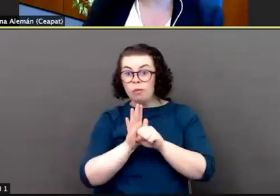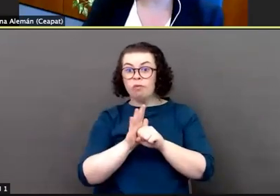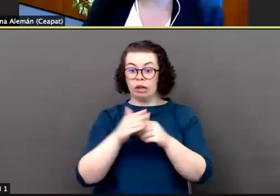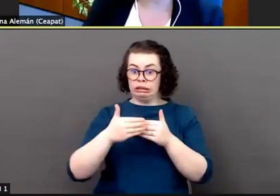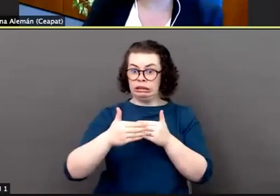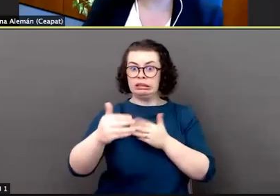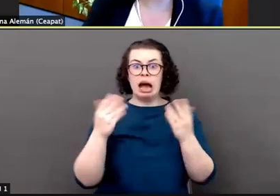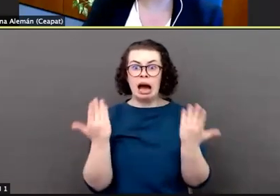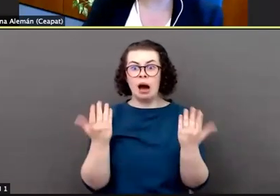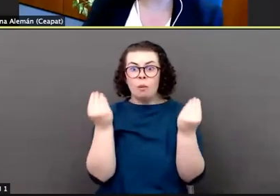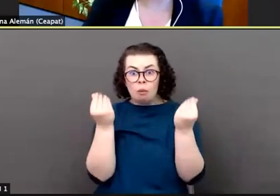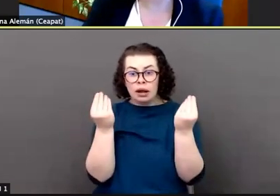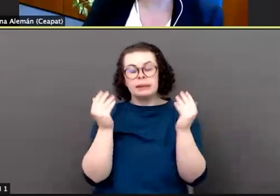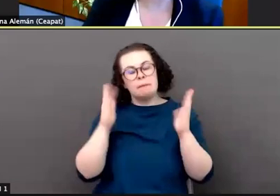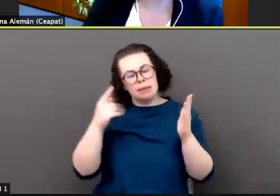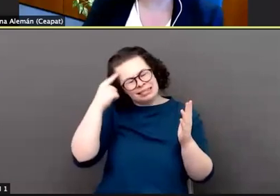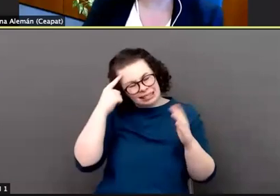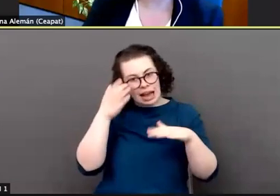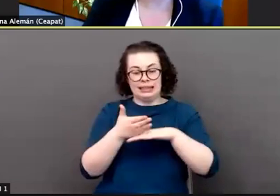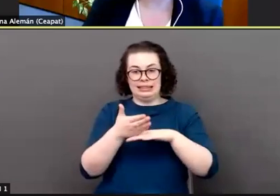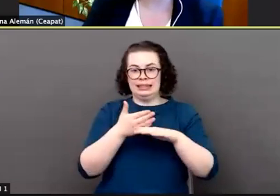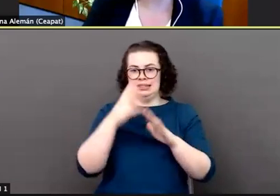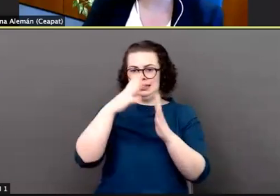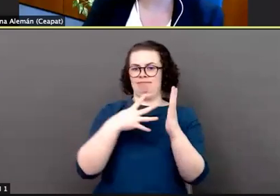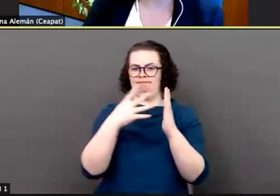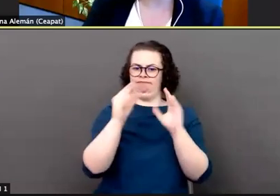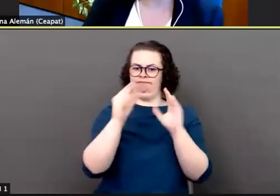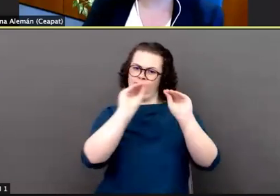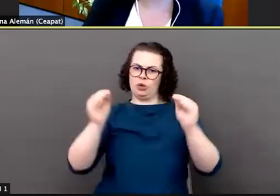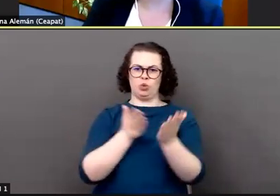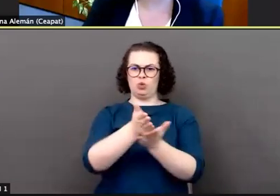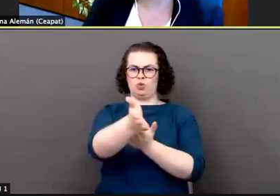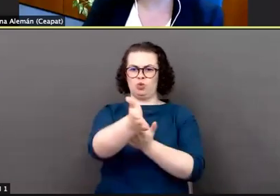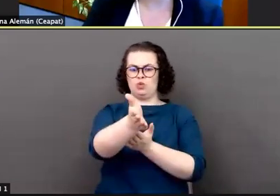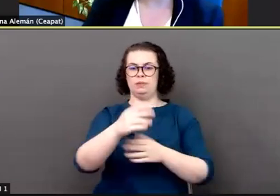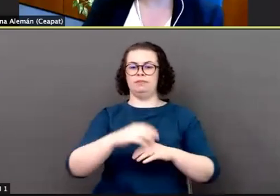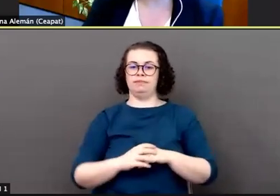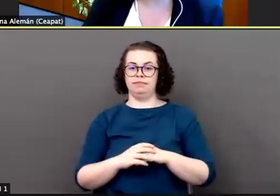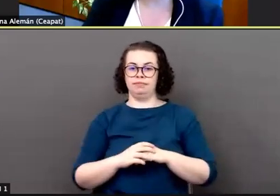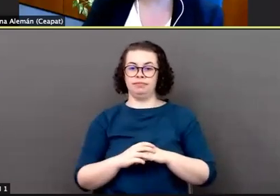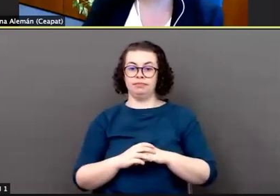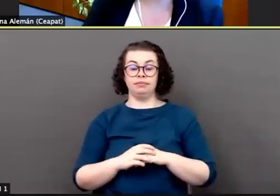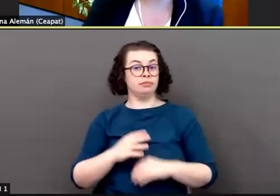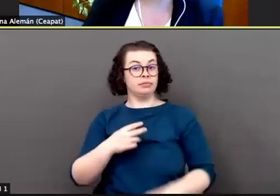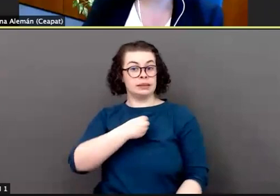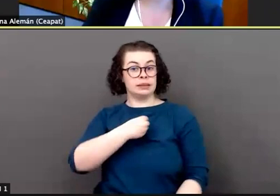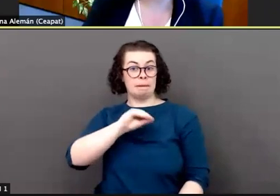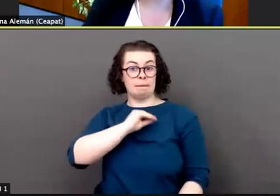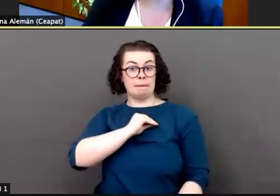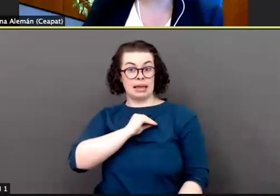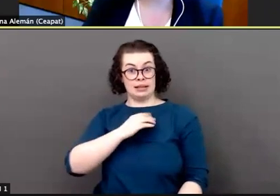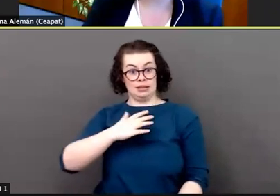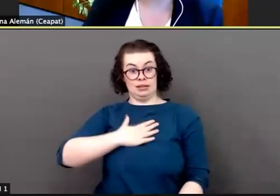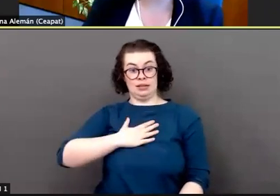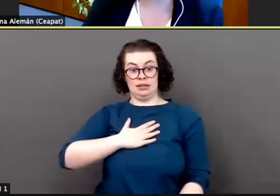of recovery, transformation, and resilience plan, Spain Can, refers to the investment in